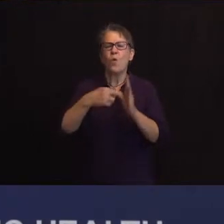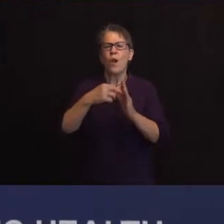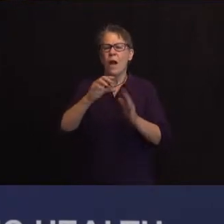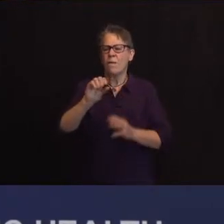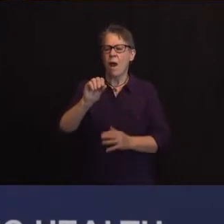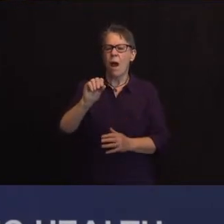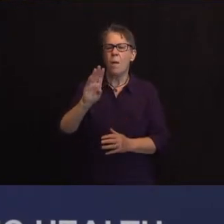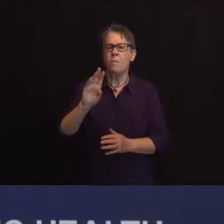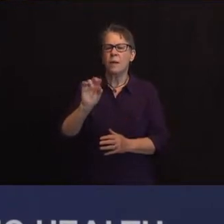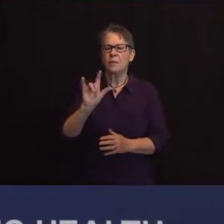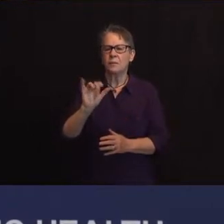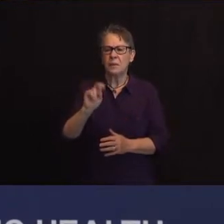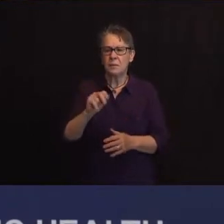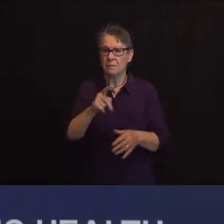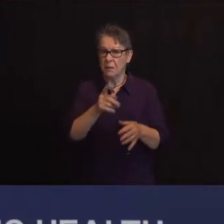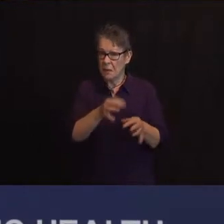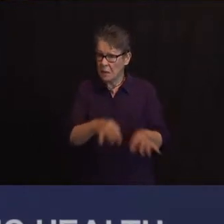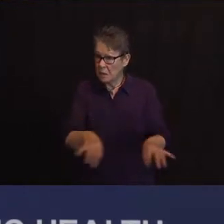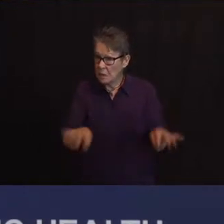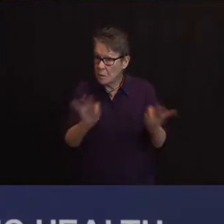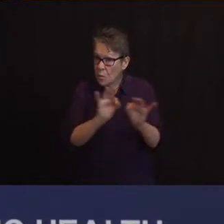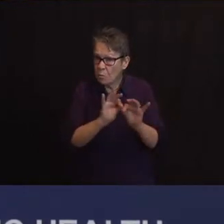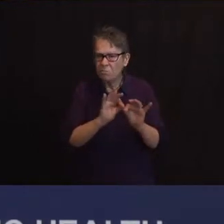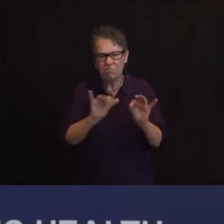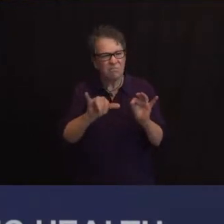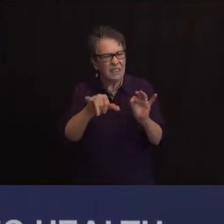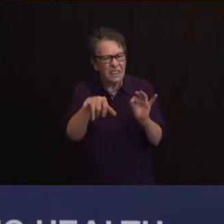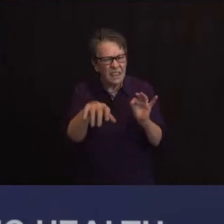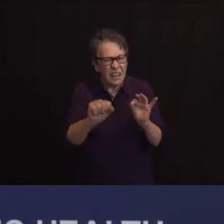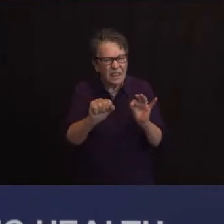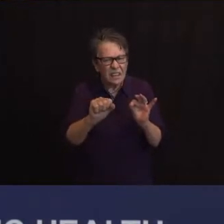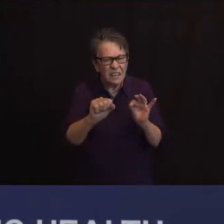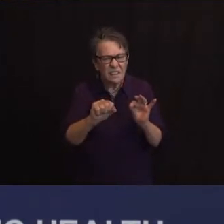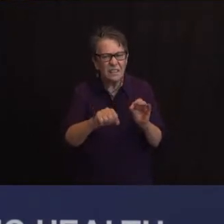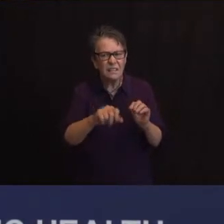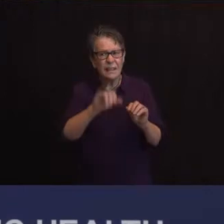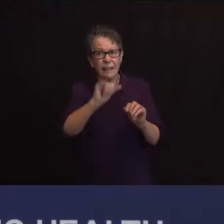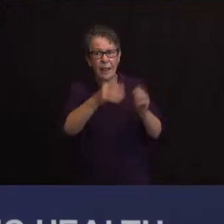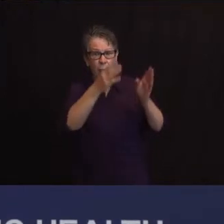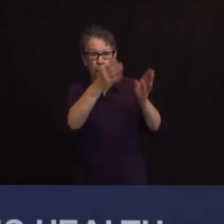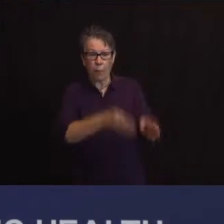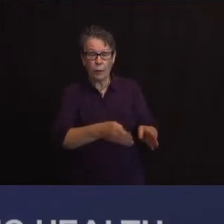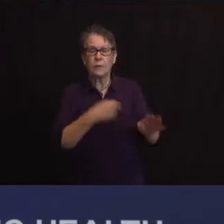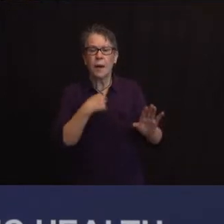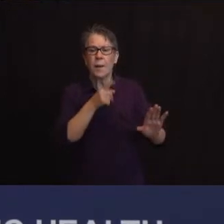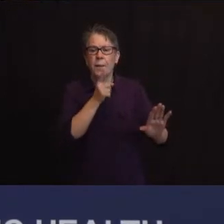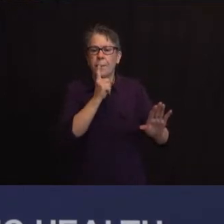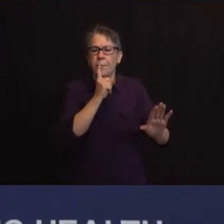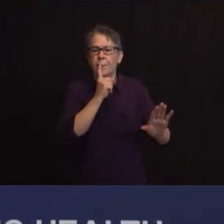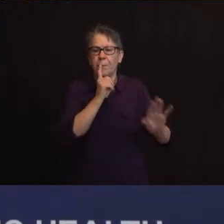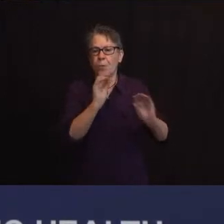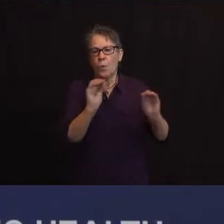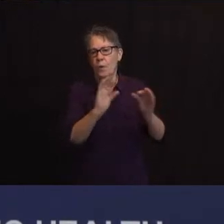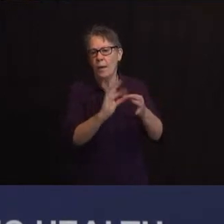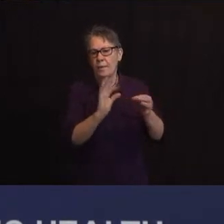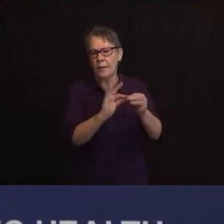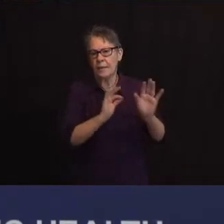got no comment on the personnel matter of the individual leaving or any new news on Commissioner